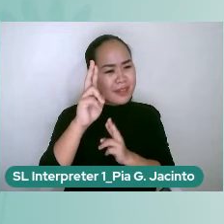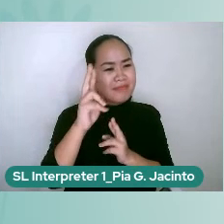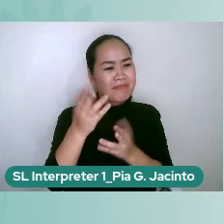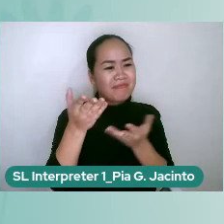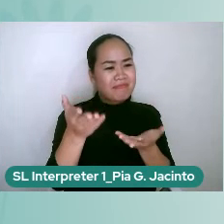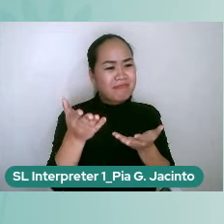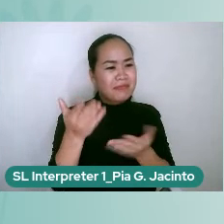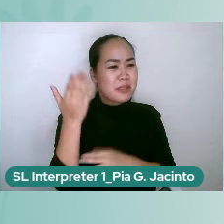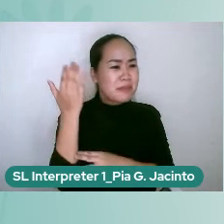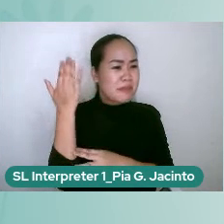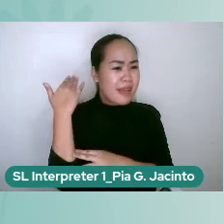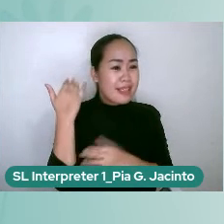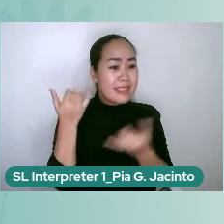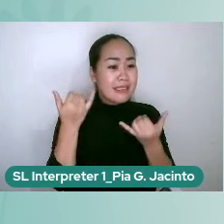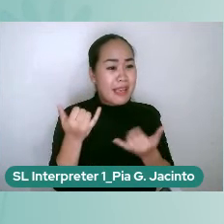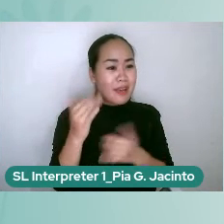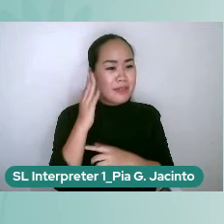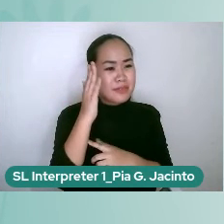present and emerging.